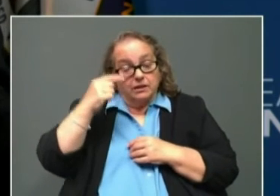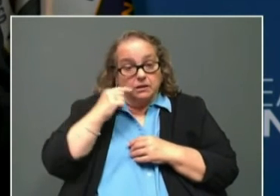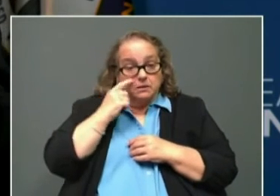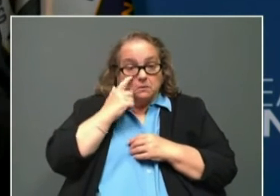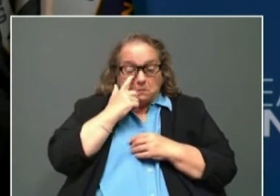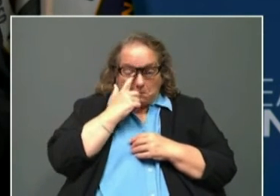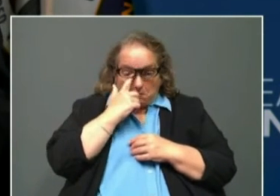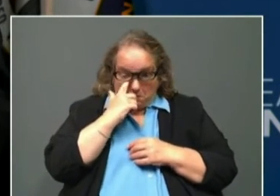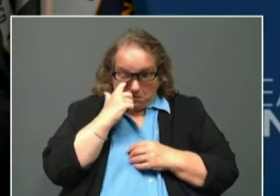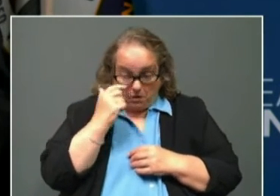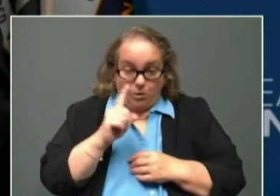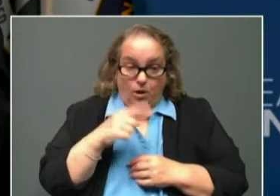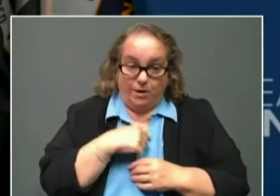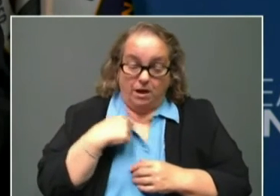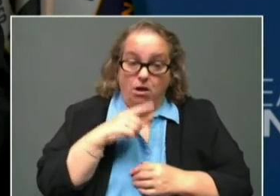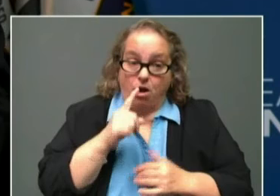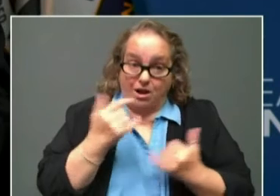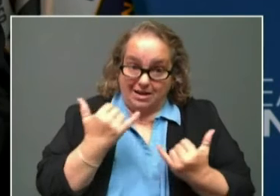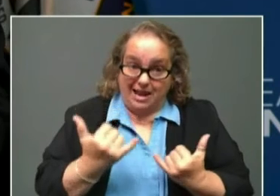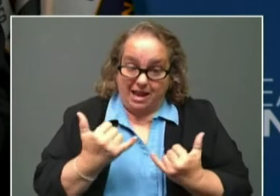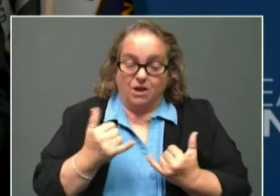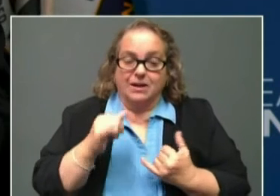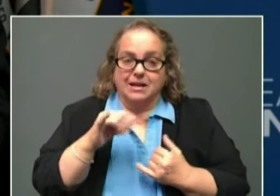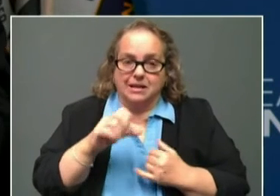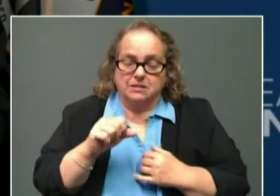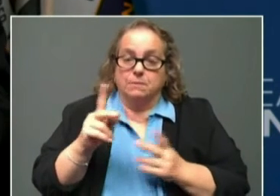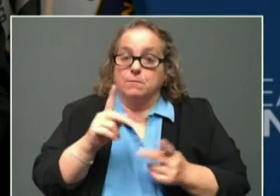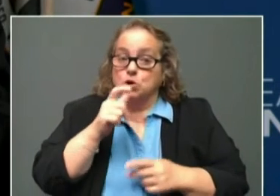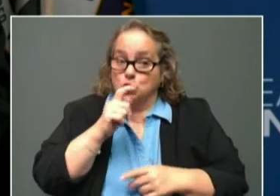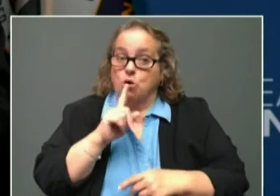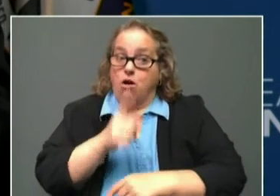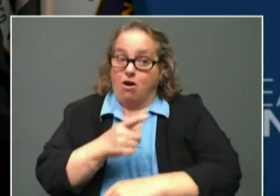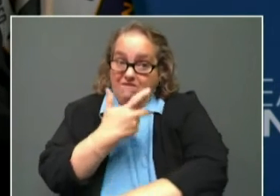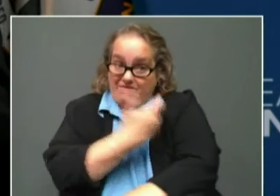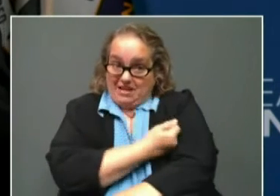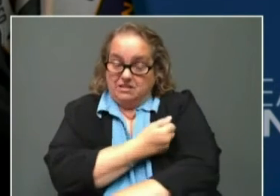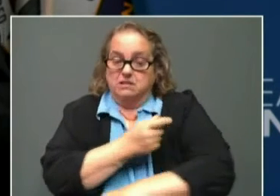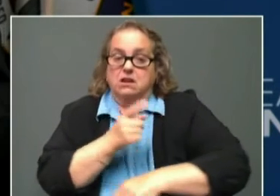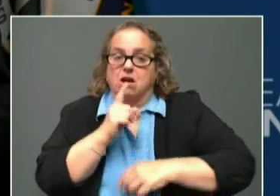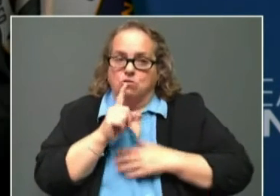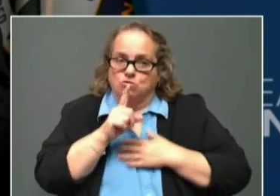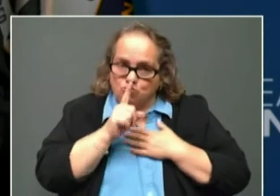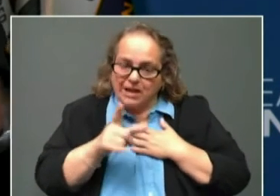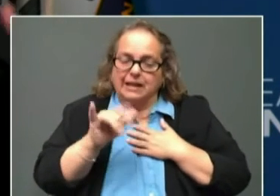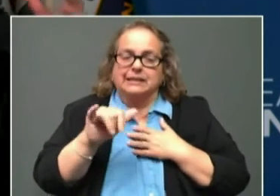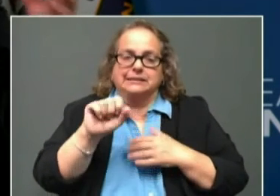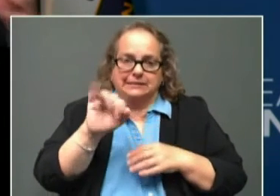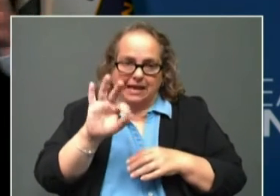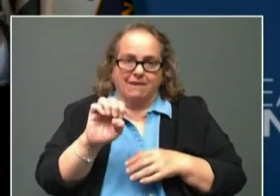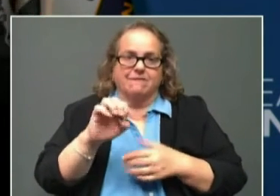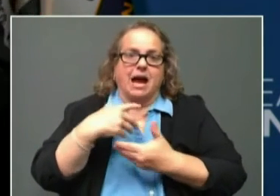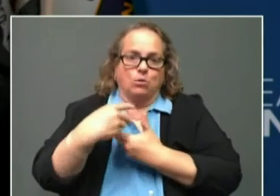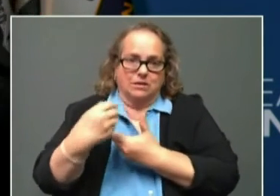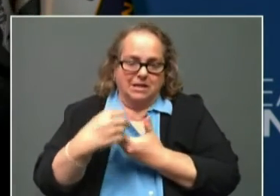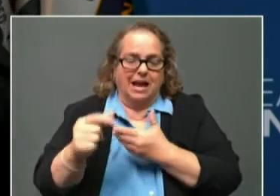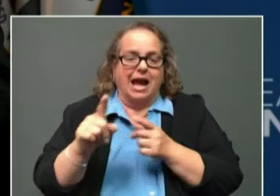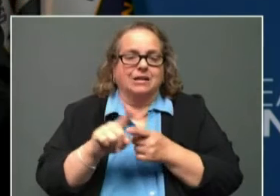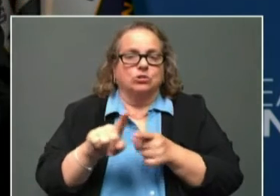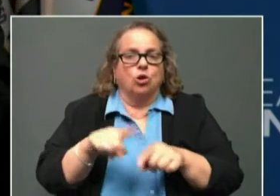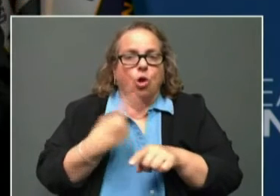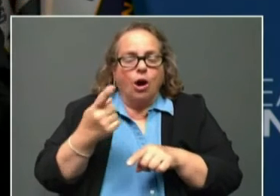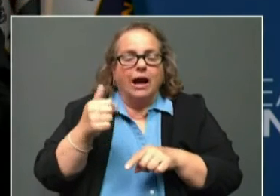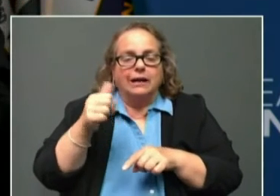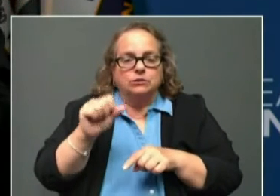where we are now is especially those that are vaccinated are really safe outside as long as the